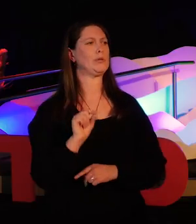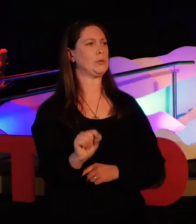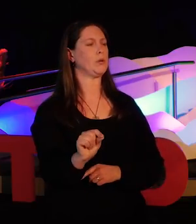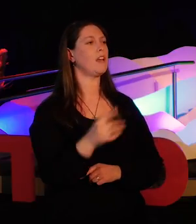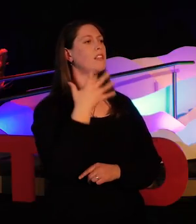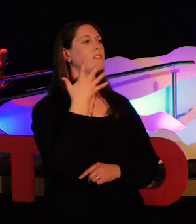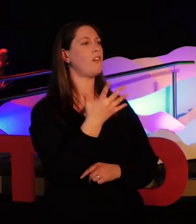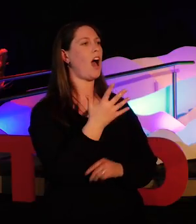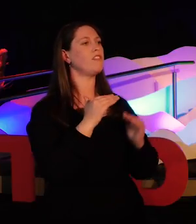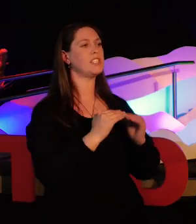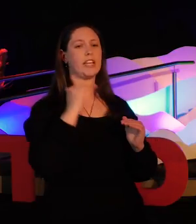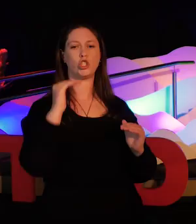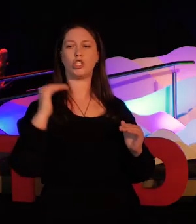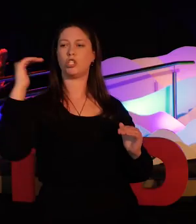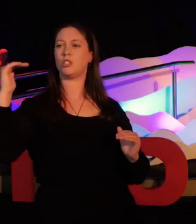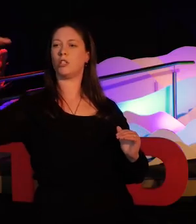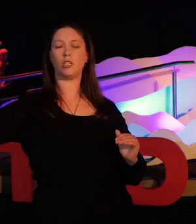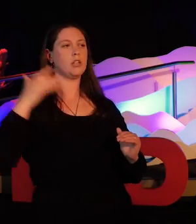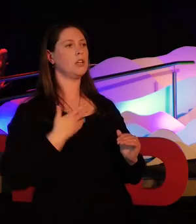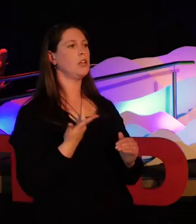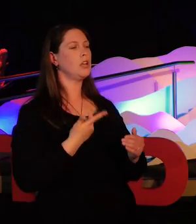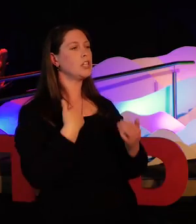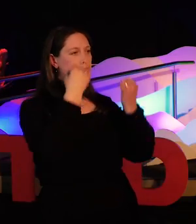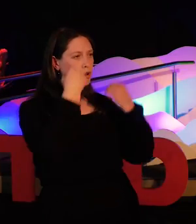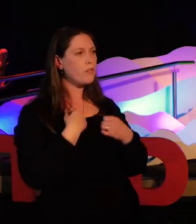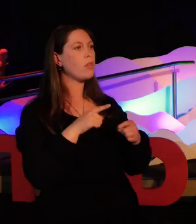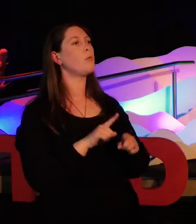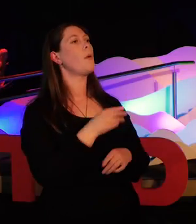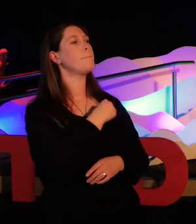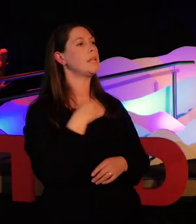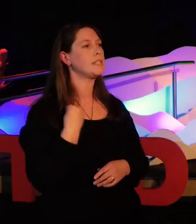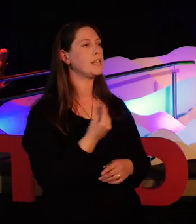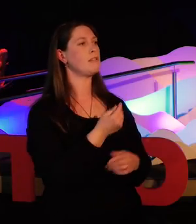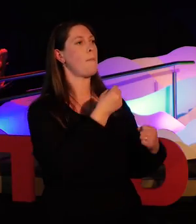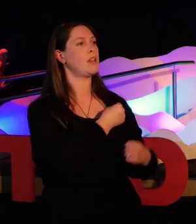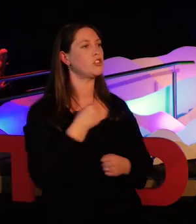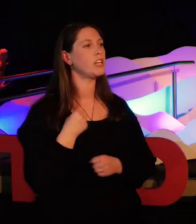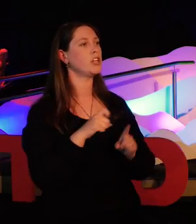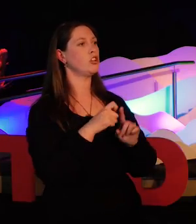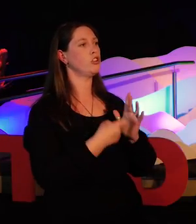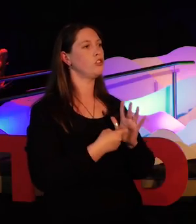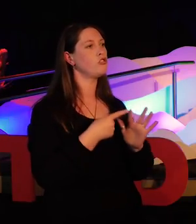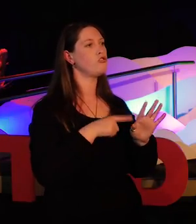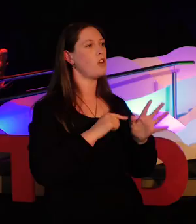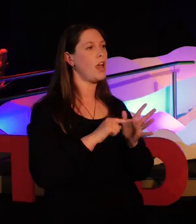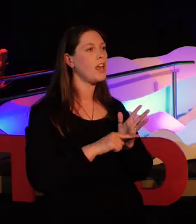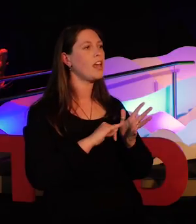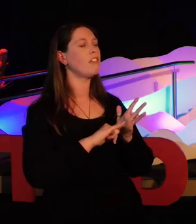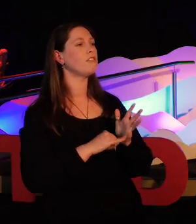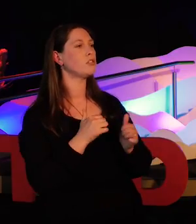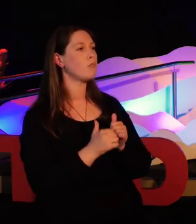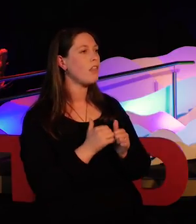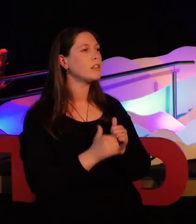there's five stages they work through. This is proven in medicine, military. Dreyfus Brothers and Anders Ericsson are the two